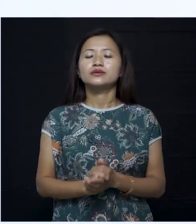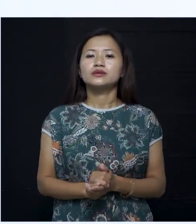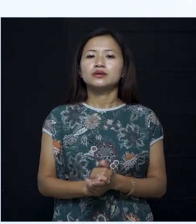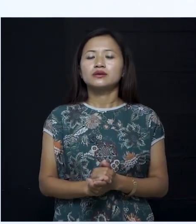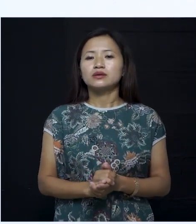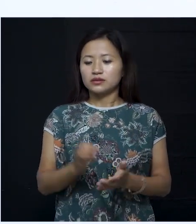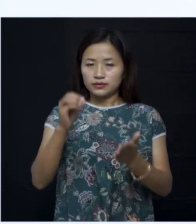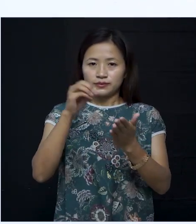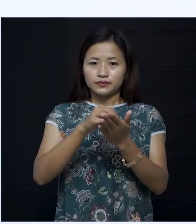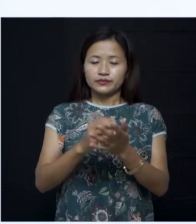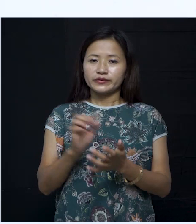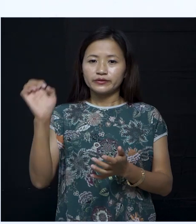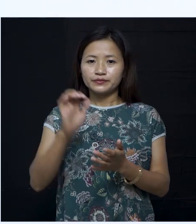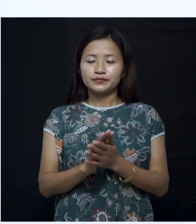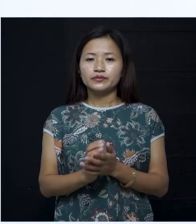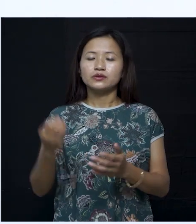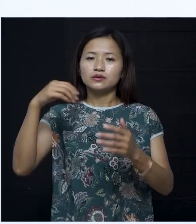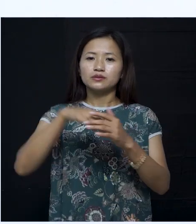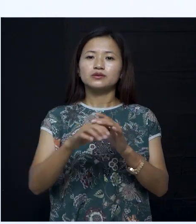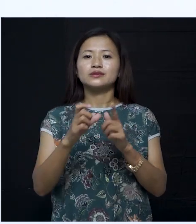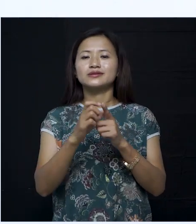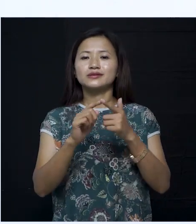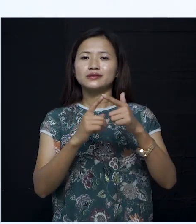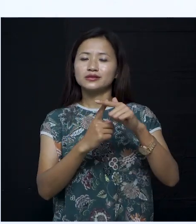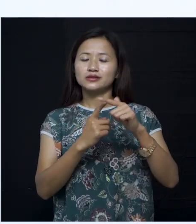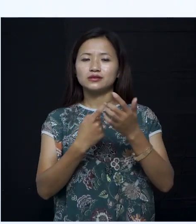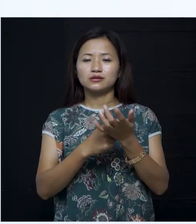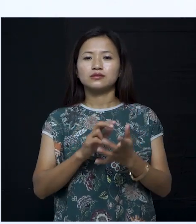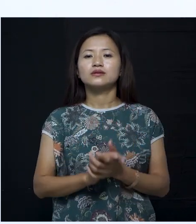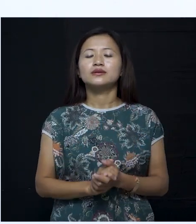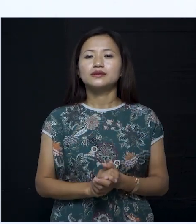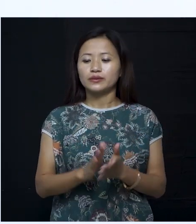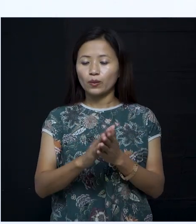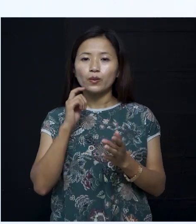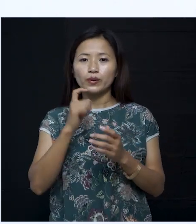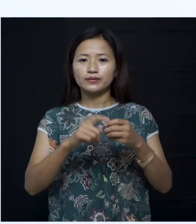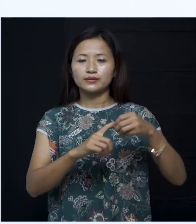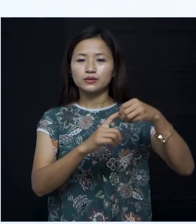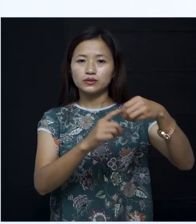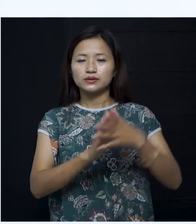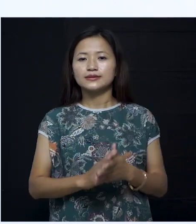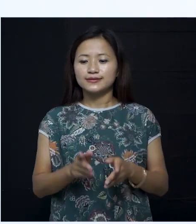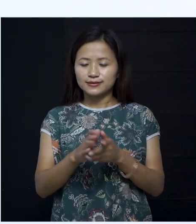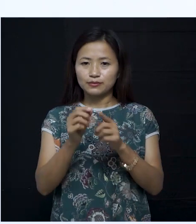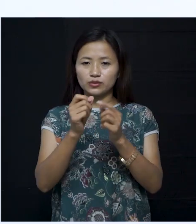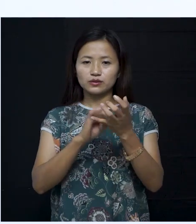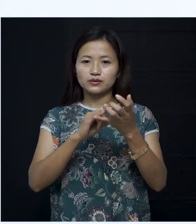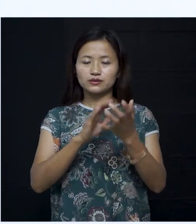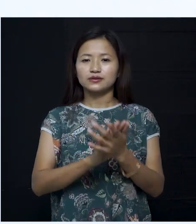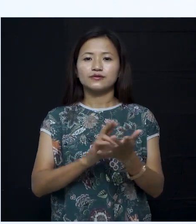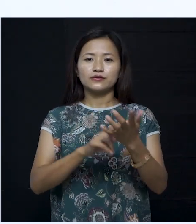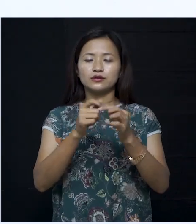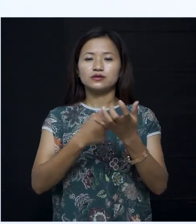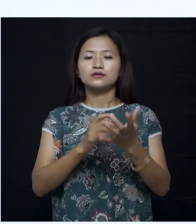Okay, even though it comes under determiners, when the question is specific in that way, you cannot use the